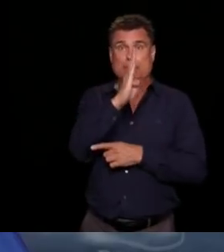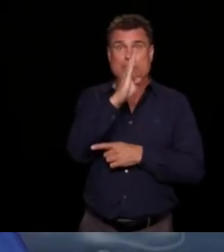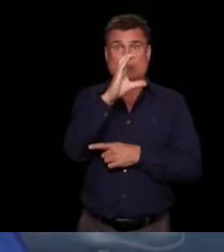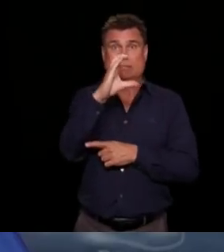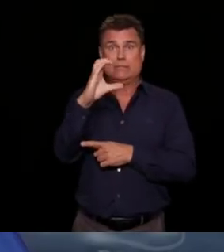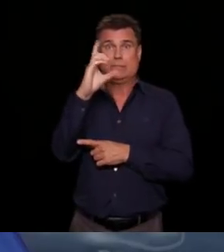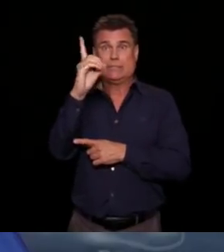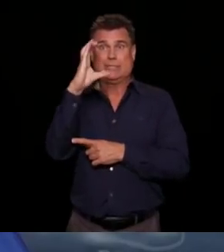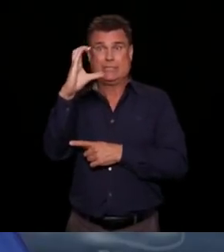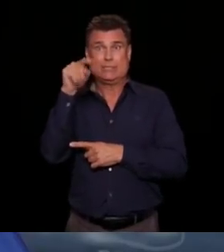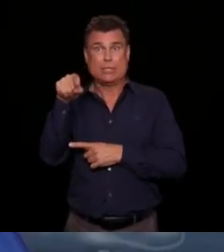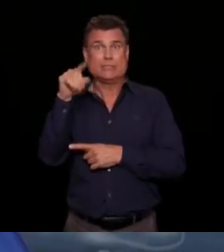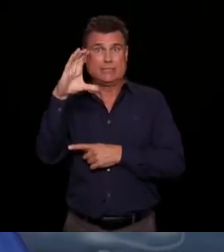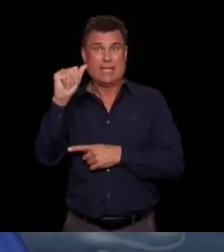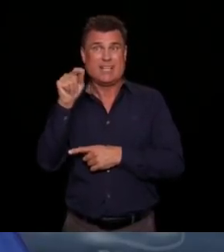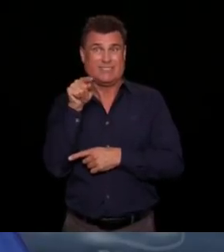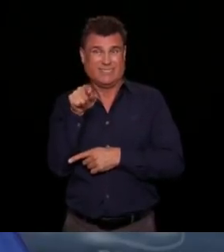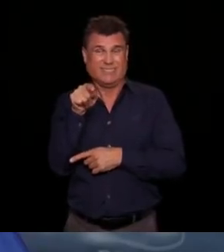with them